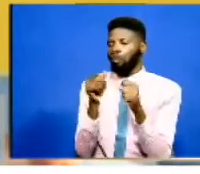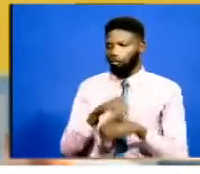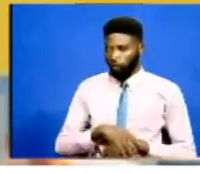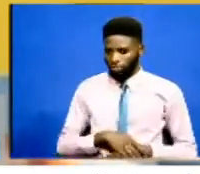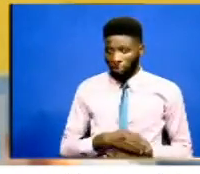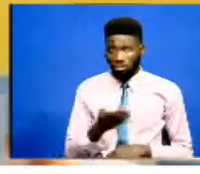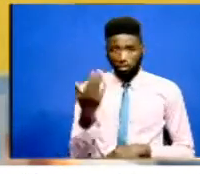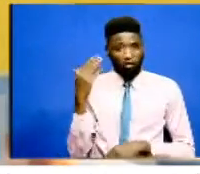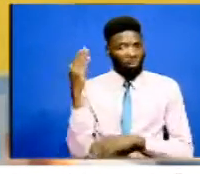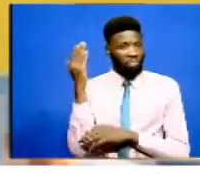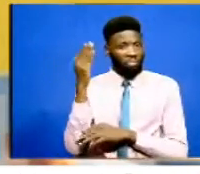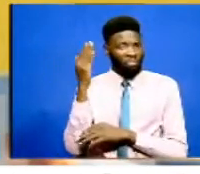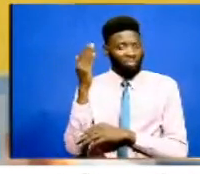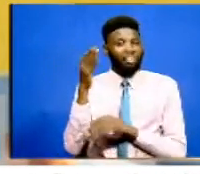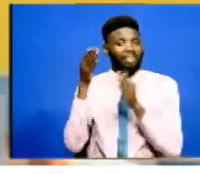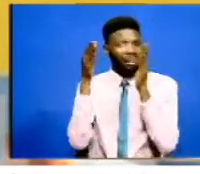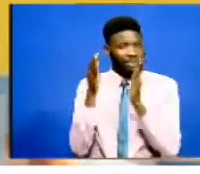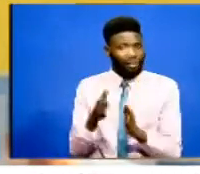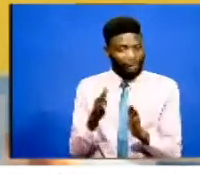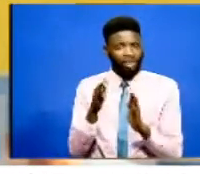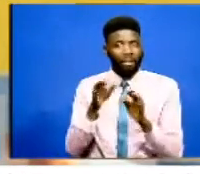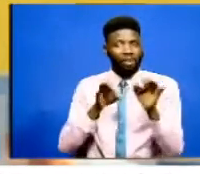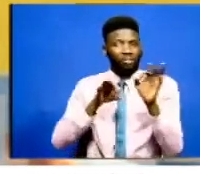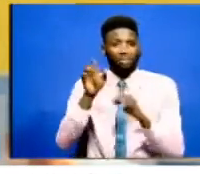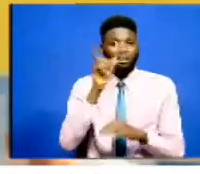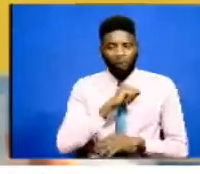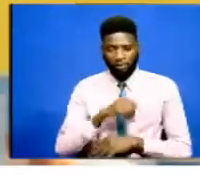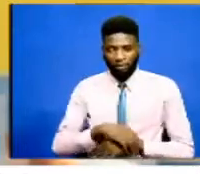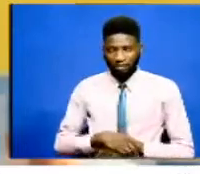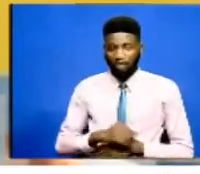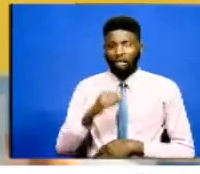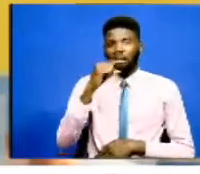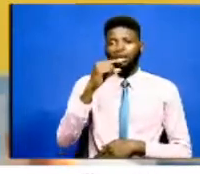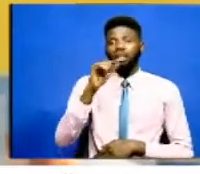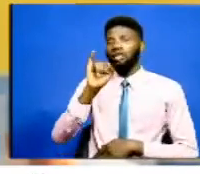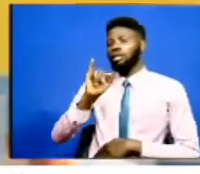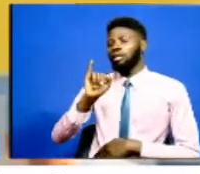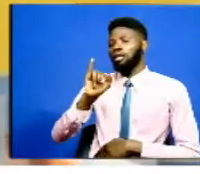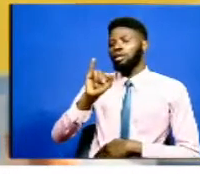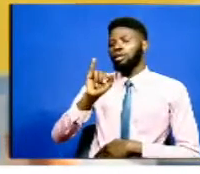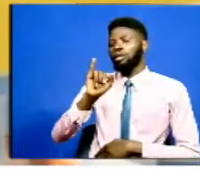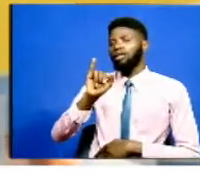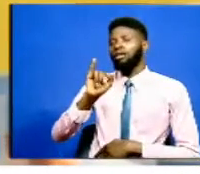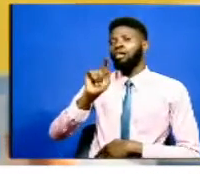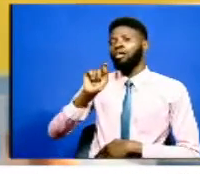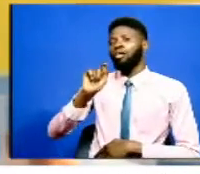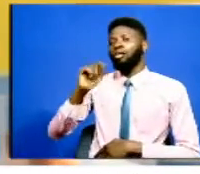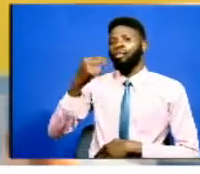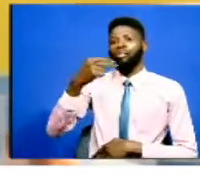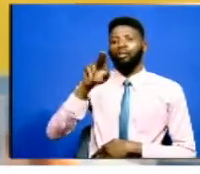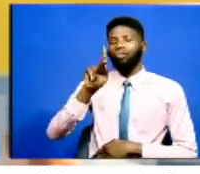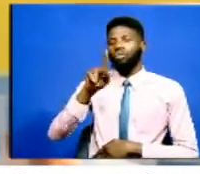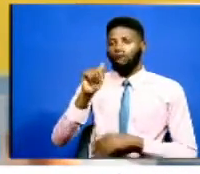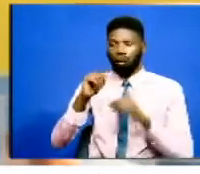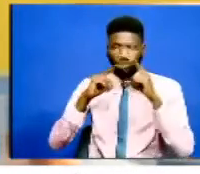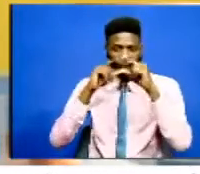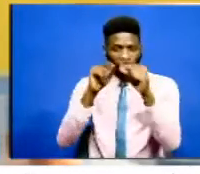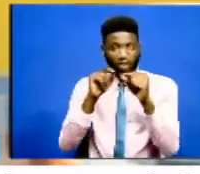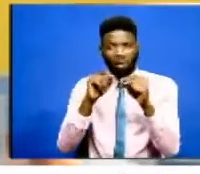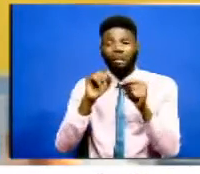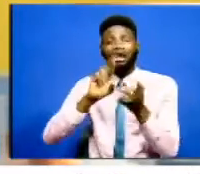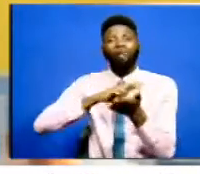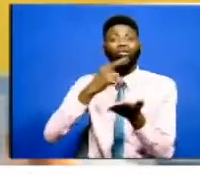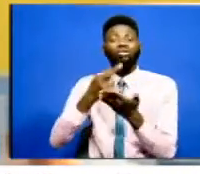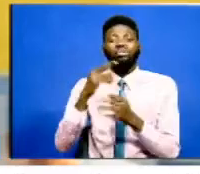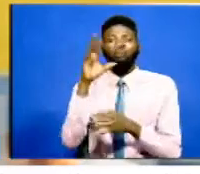And what Githuka said about the resource gap of $24 billion to fully implement our